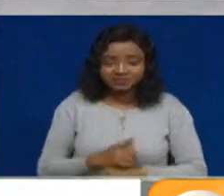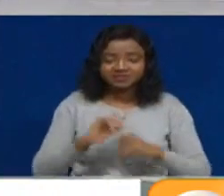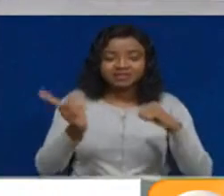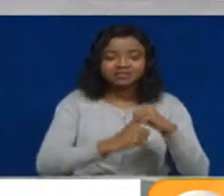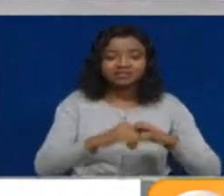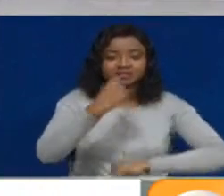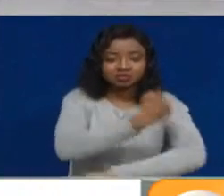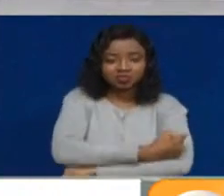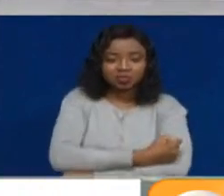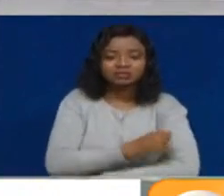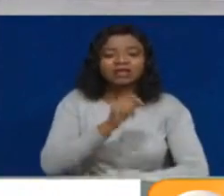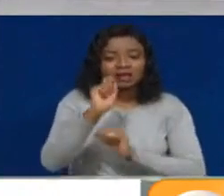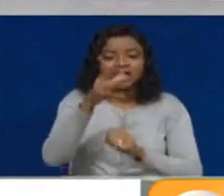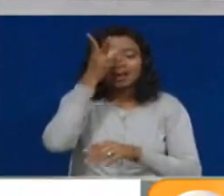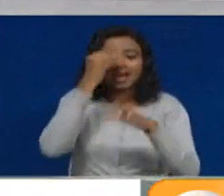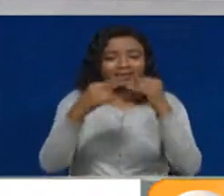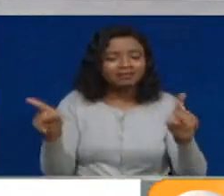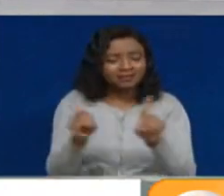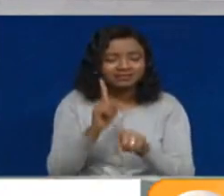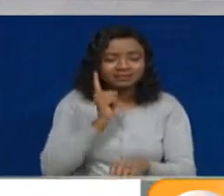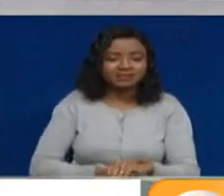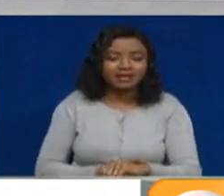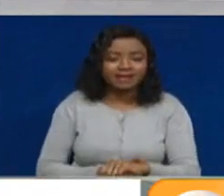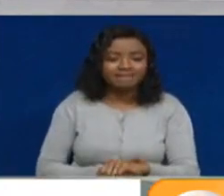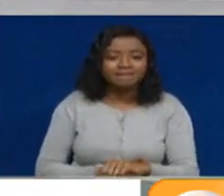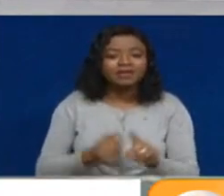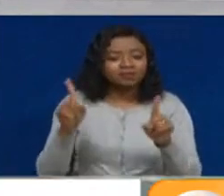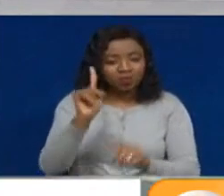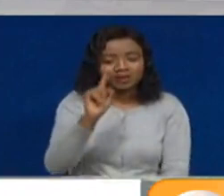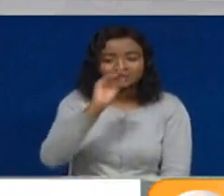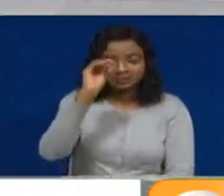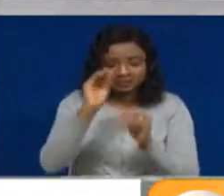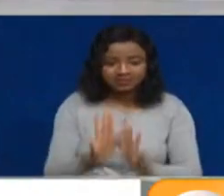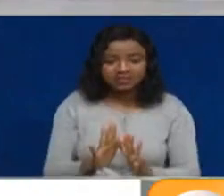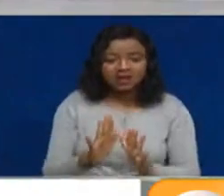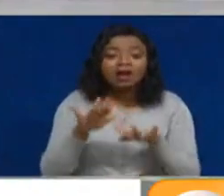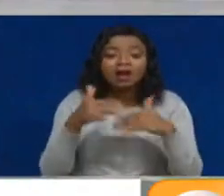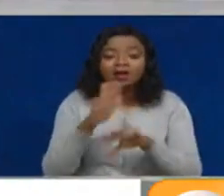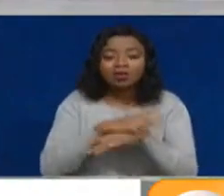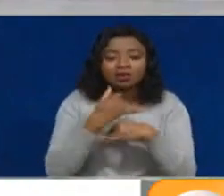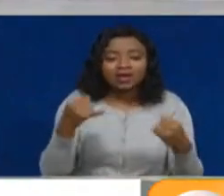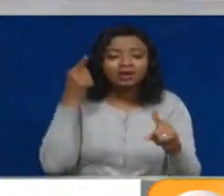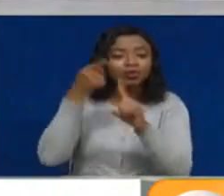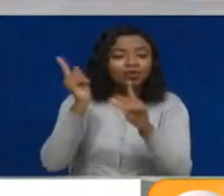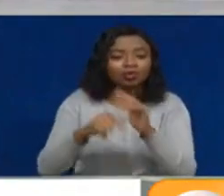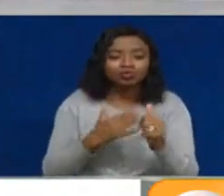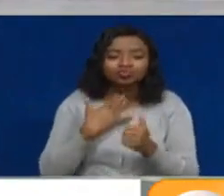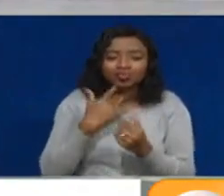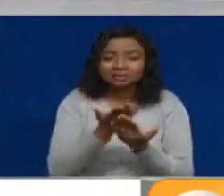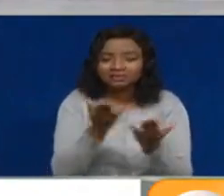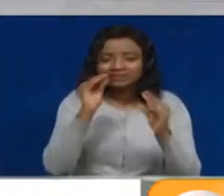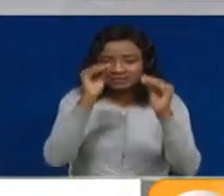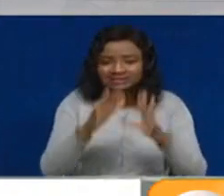6 different schools attend lessons simultaneously, taught by one teacher, aims at reducing the impact of